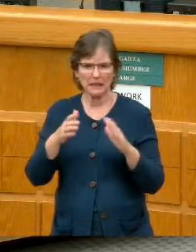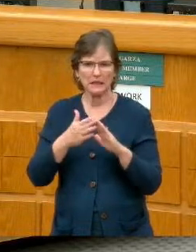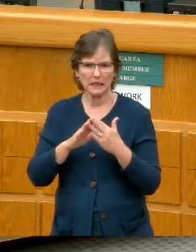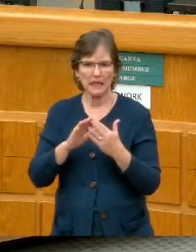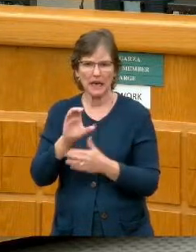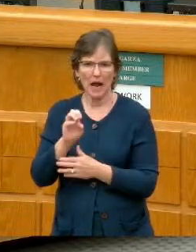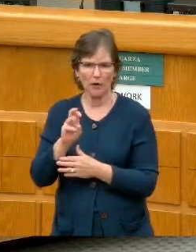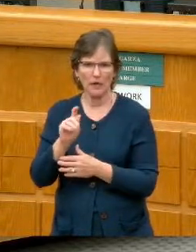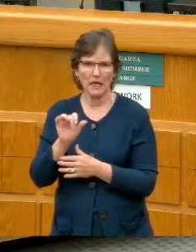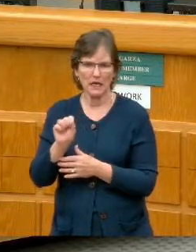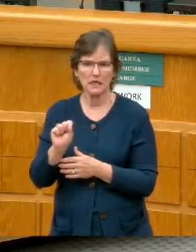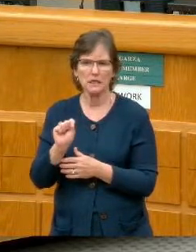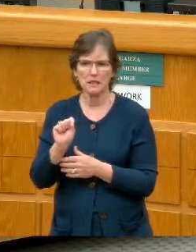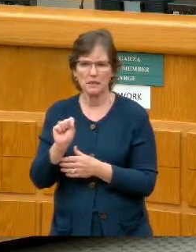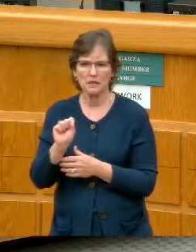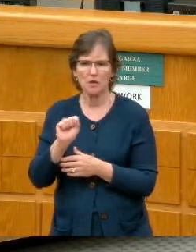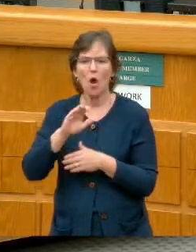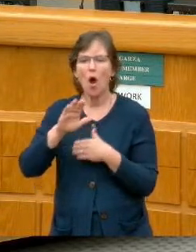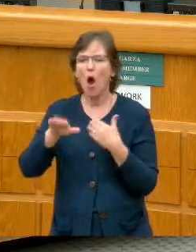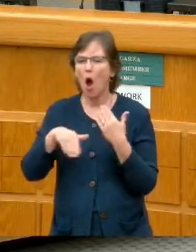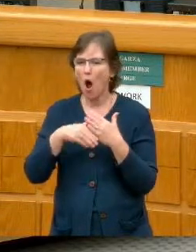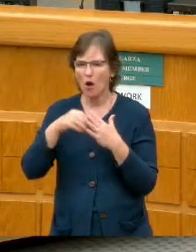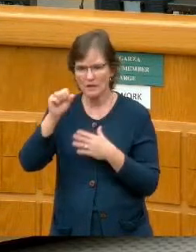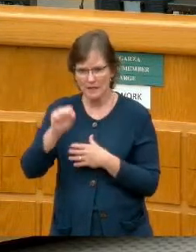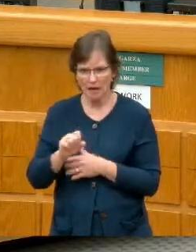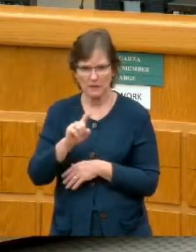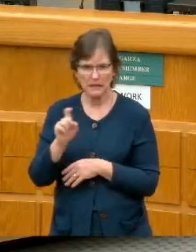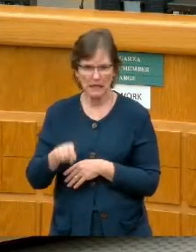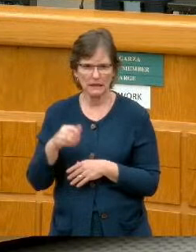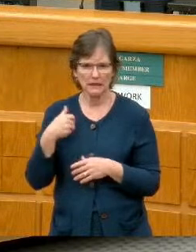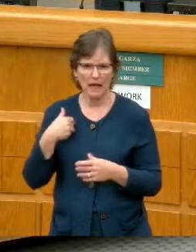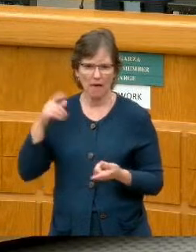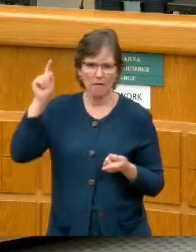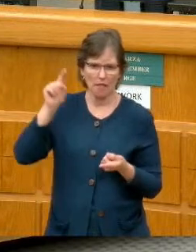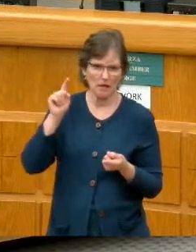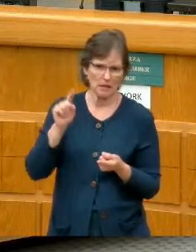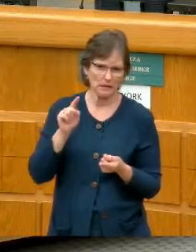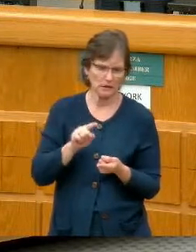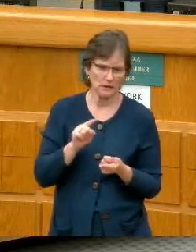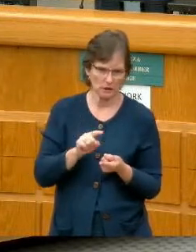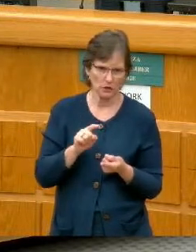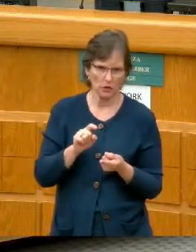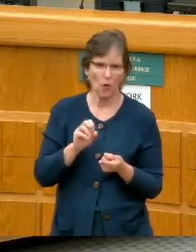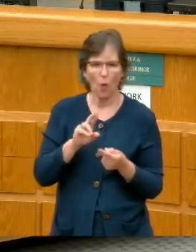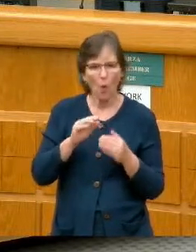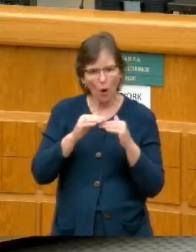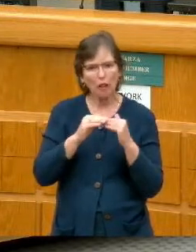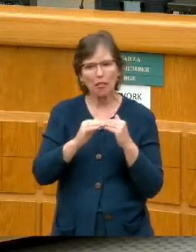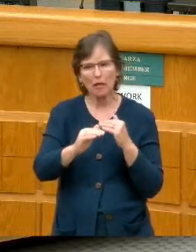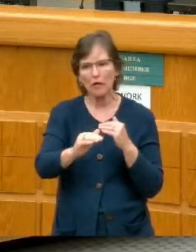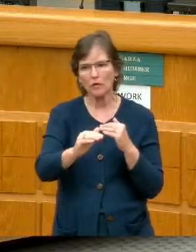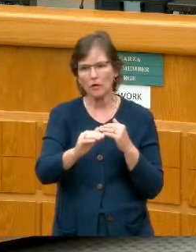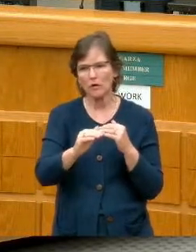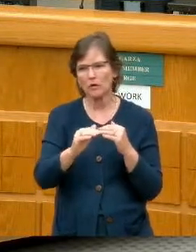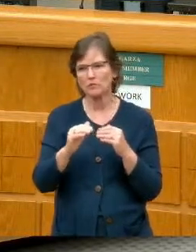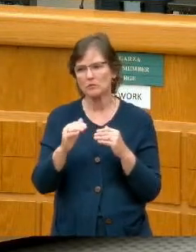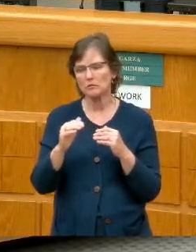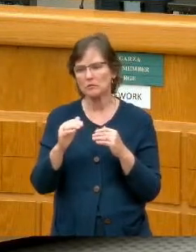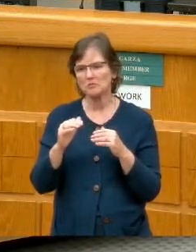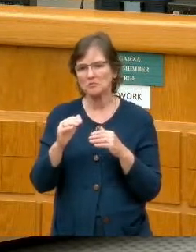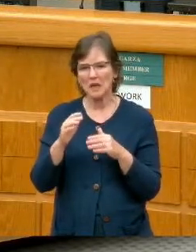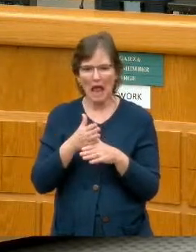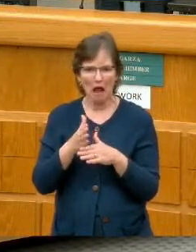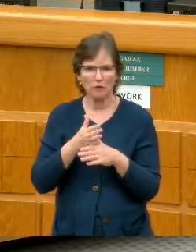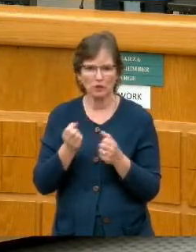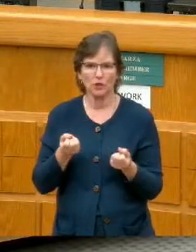And all of the metro counties in southern Texas have a declining or level trend right now in the new cases per day. So